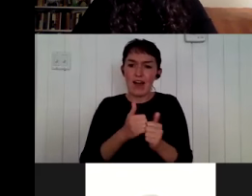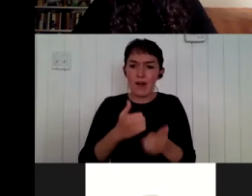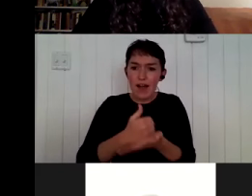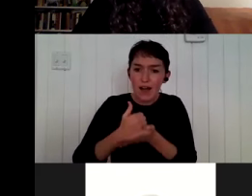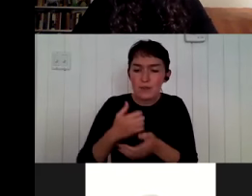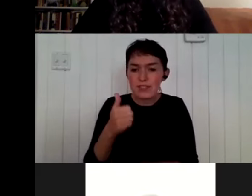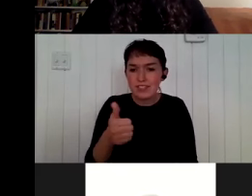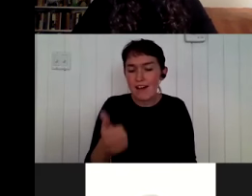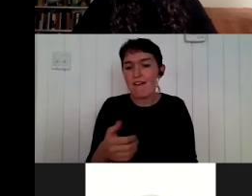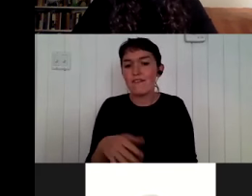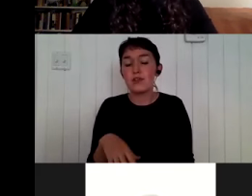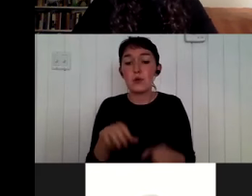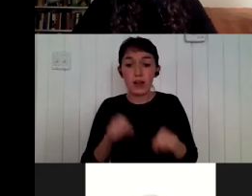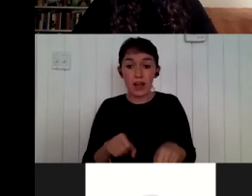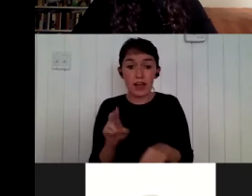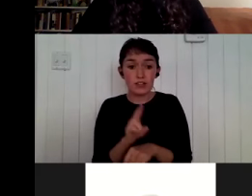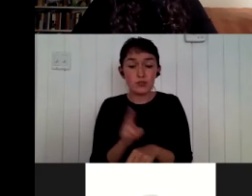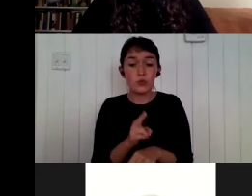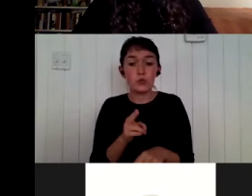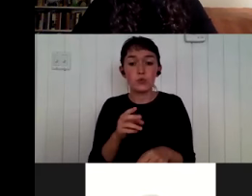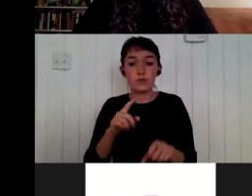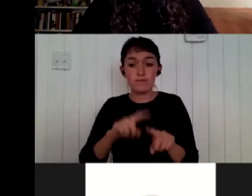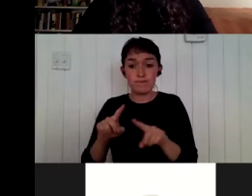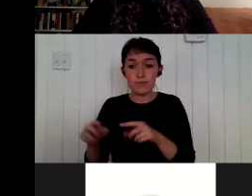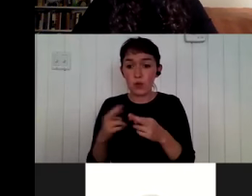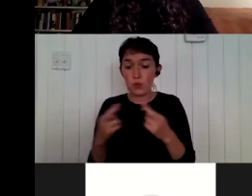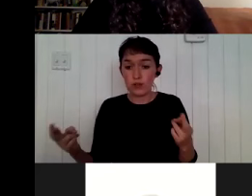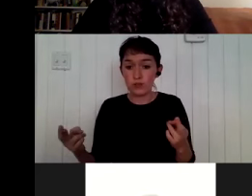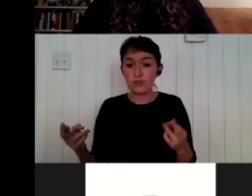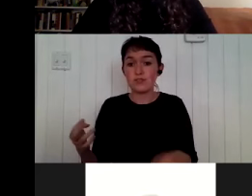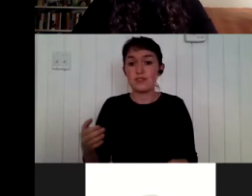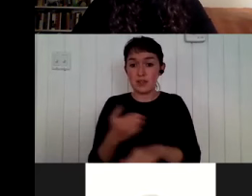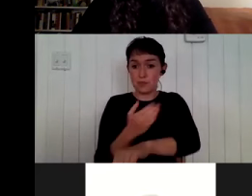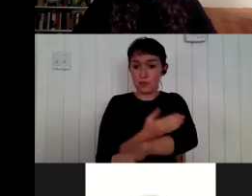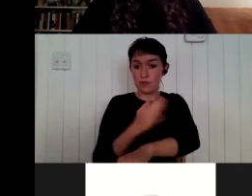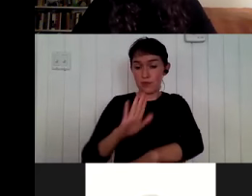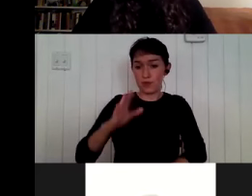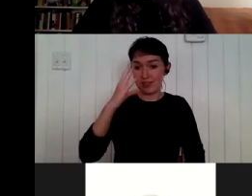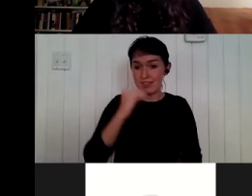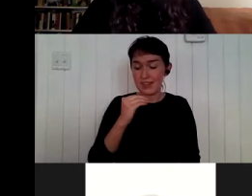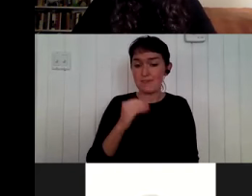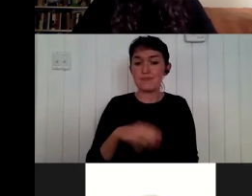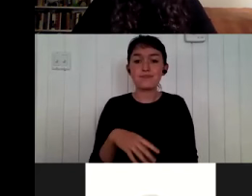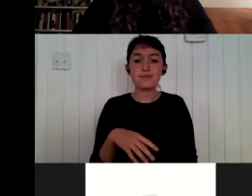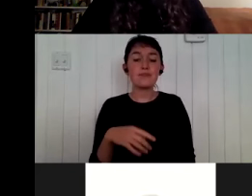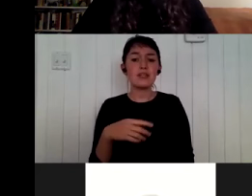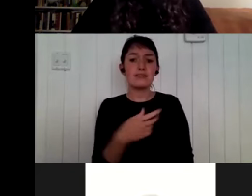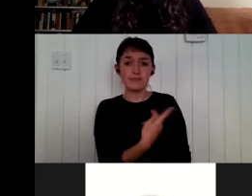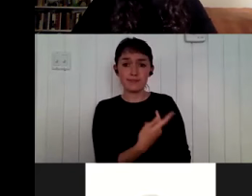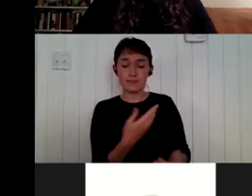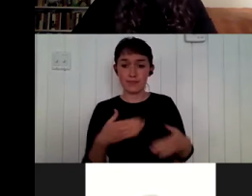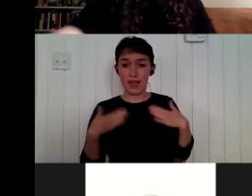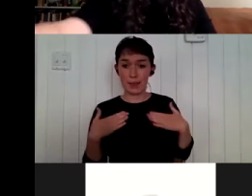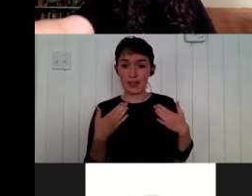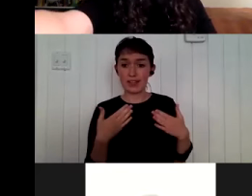have, really powerful interventions on how to restore your sleep. And I think Emily and I are happy to comment on some of these interventions and why